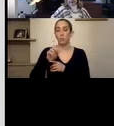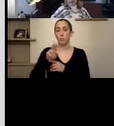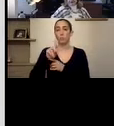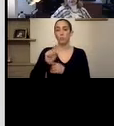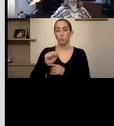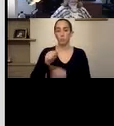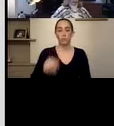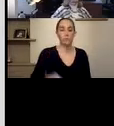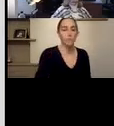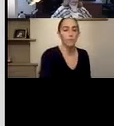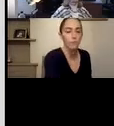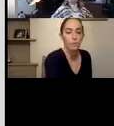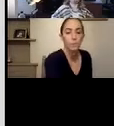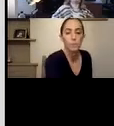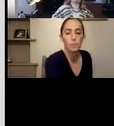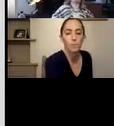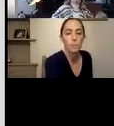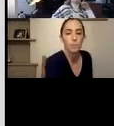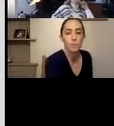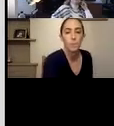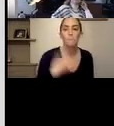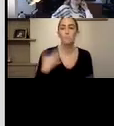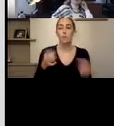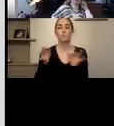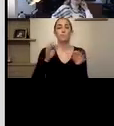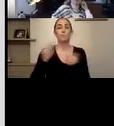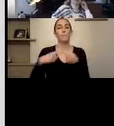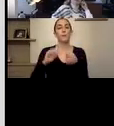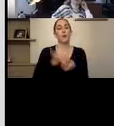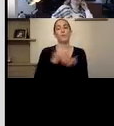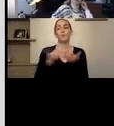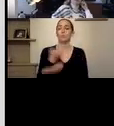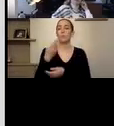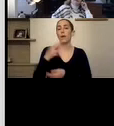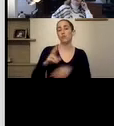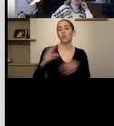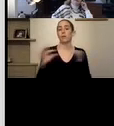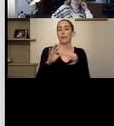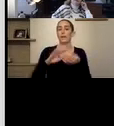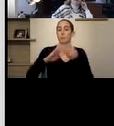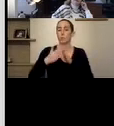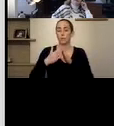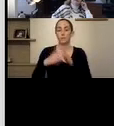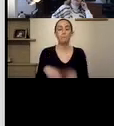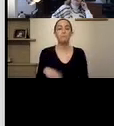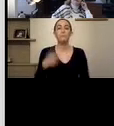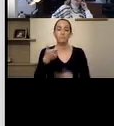new HR Connect community. So this is just a quick screenshot of what it looks like.